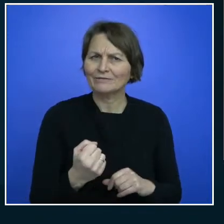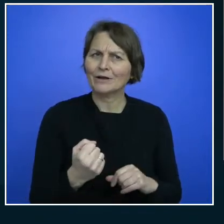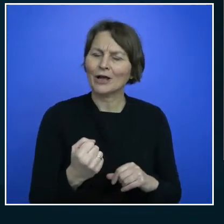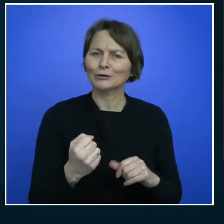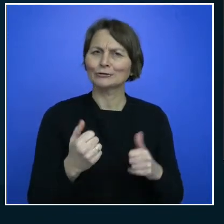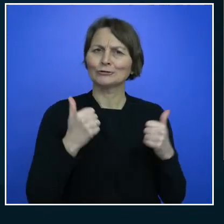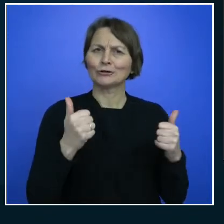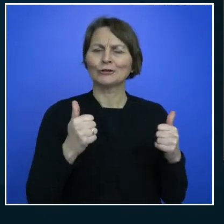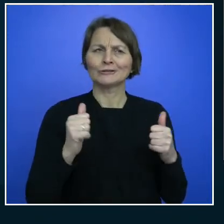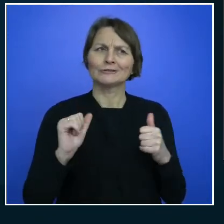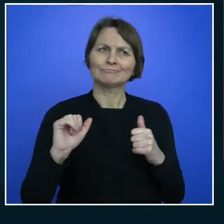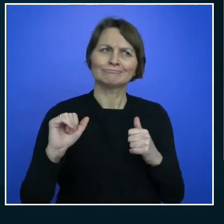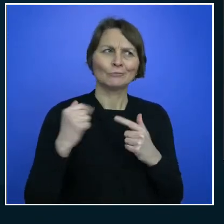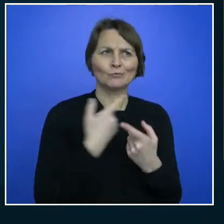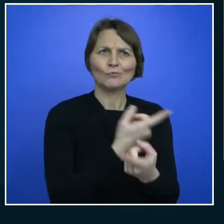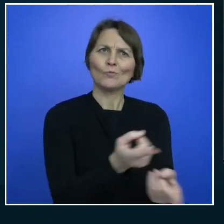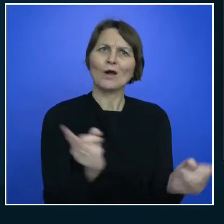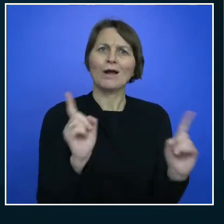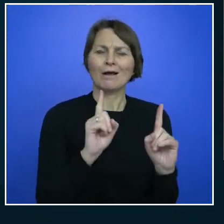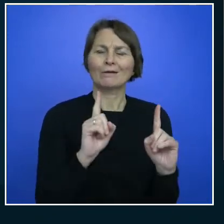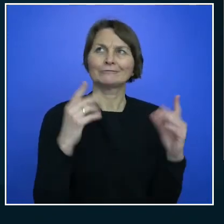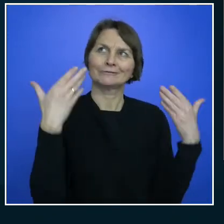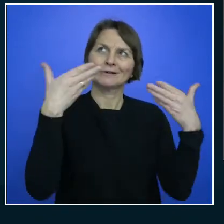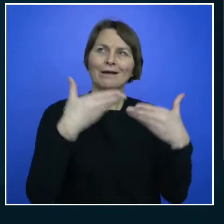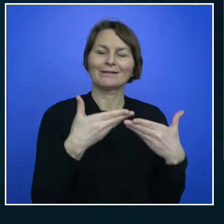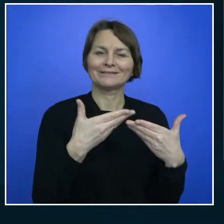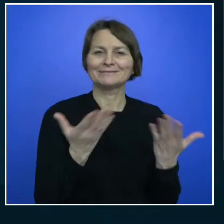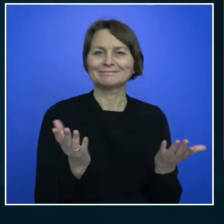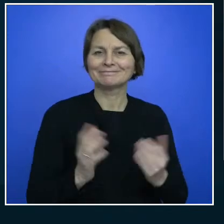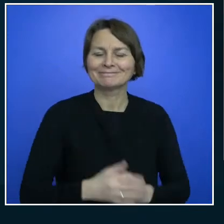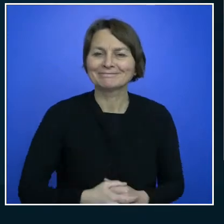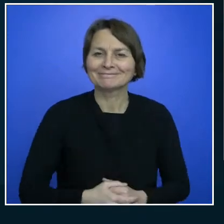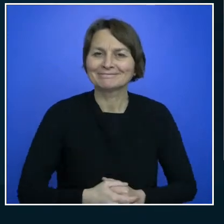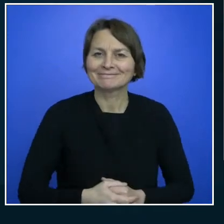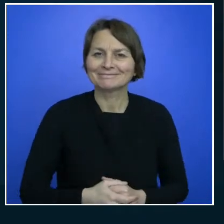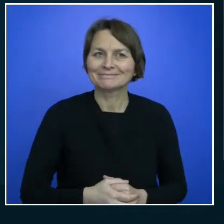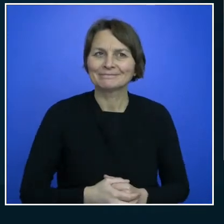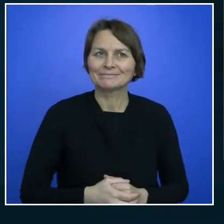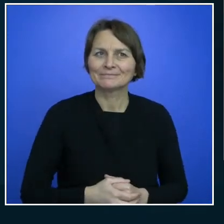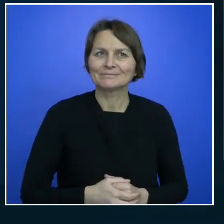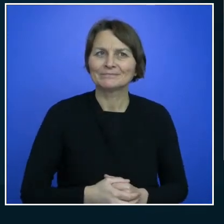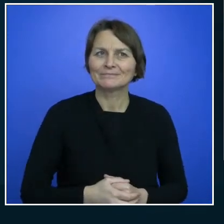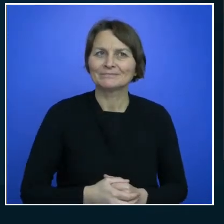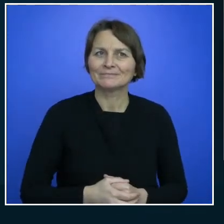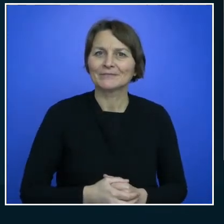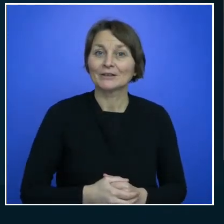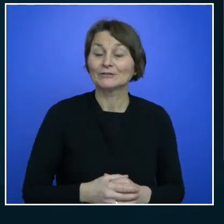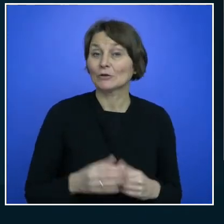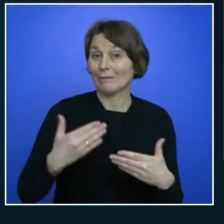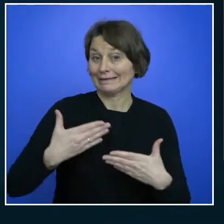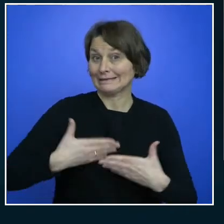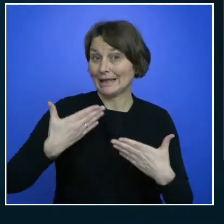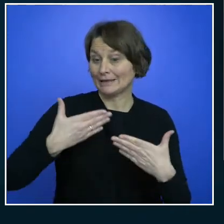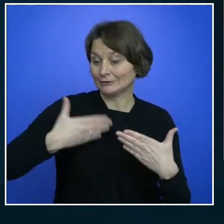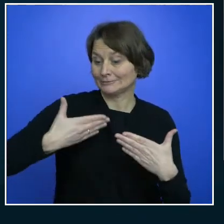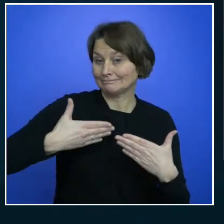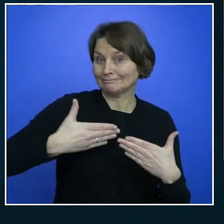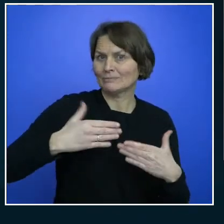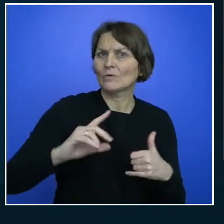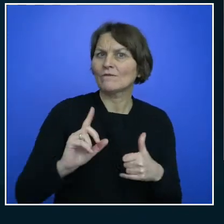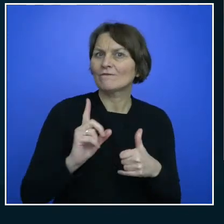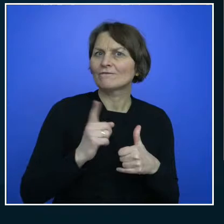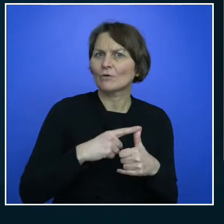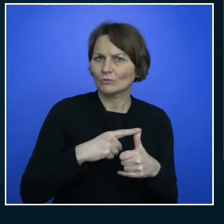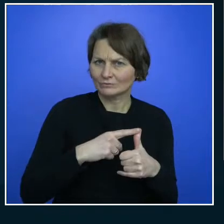bit? I think so. Yeah. Well, the days leading up to our event on the first day, there is